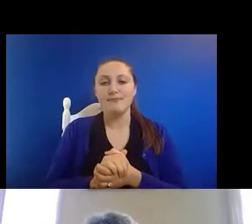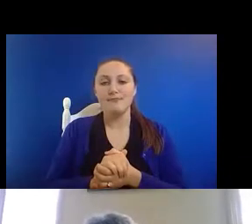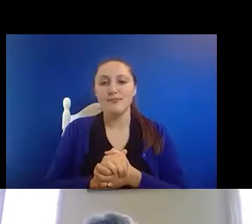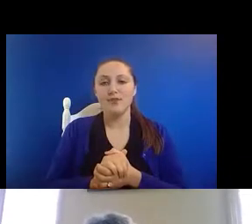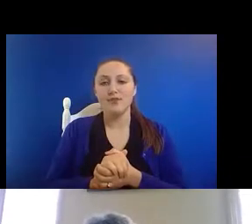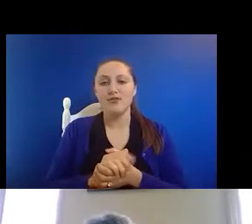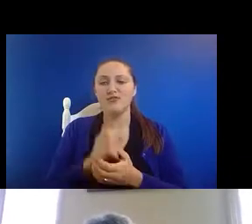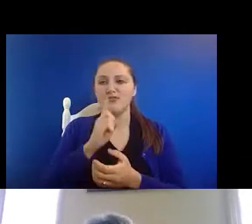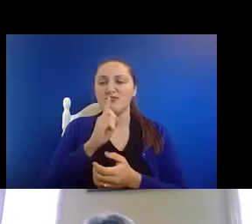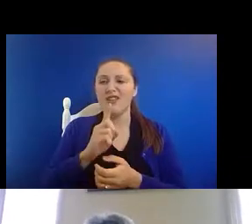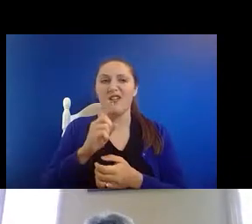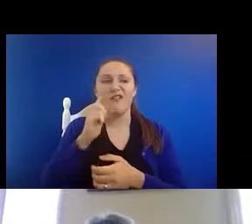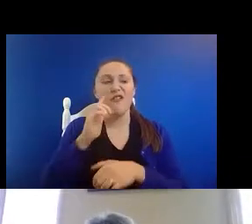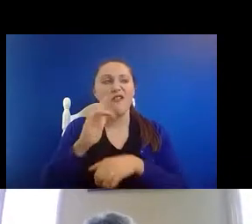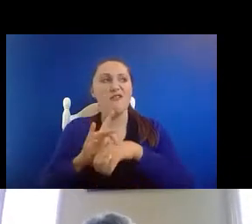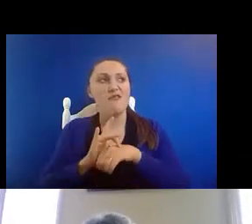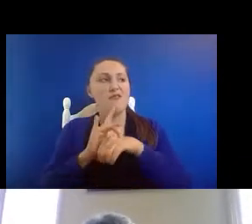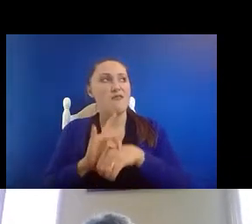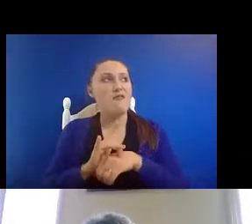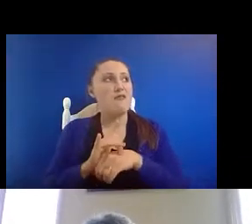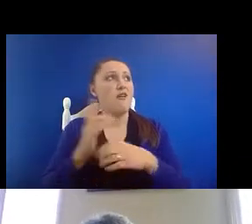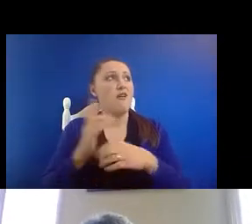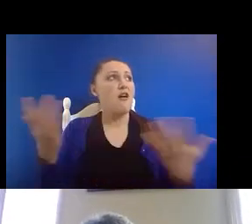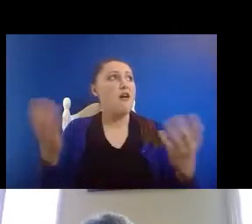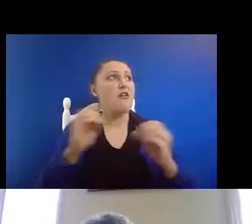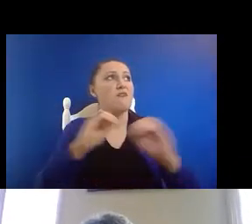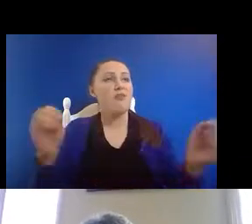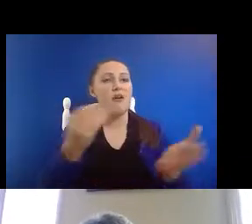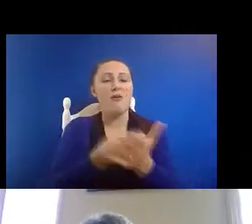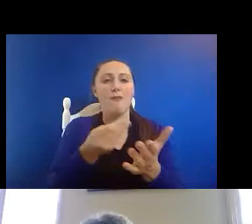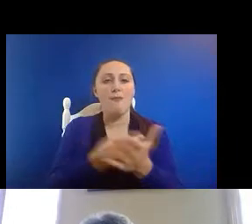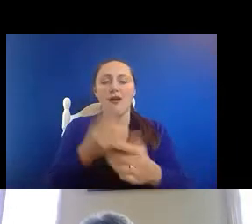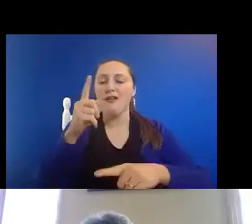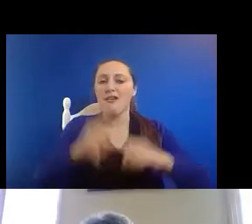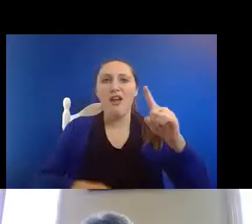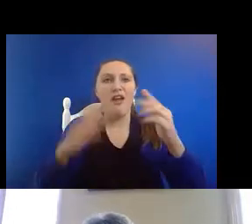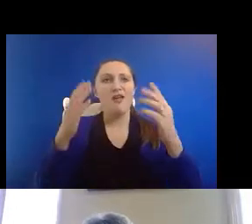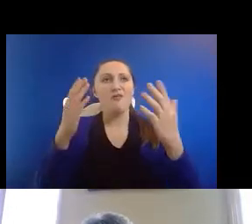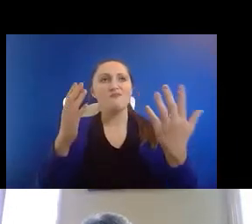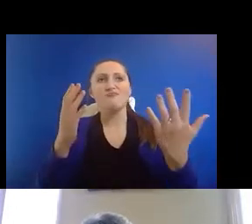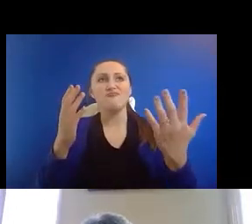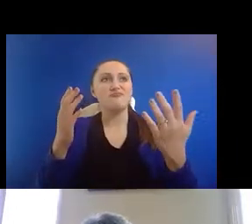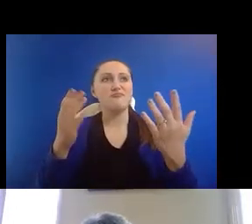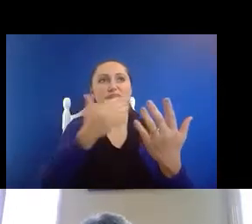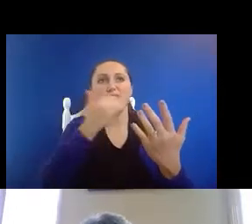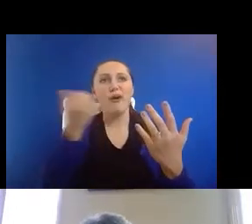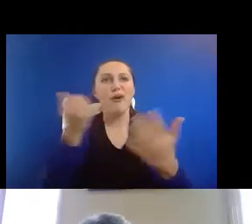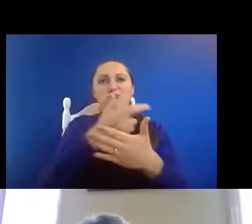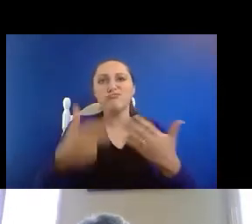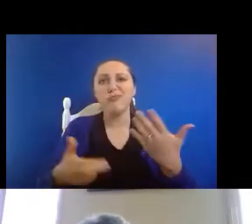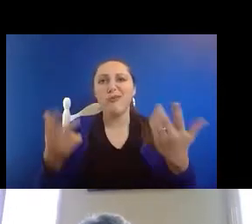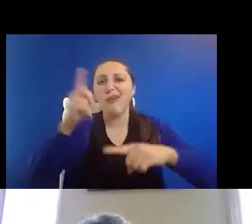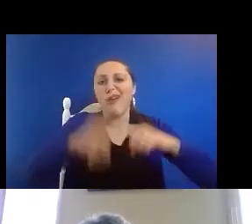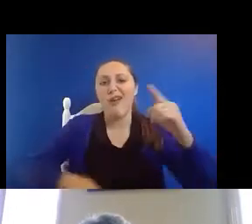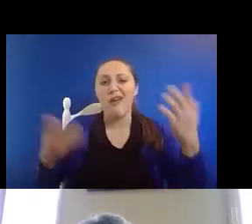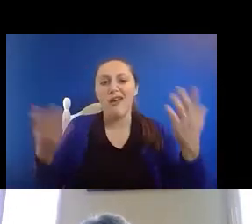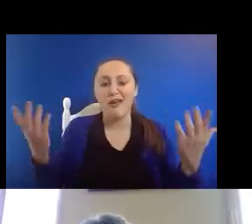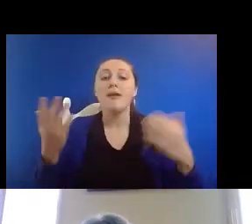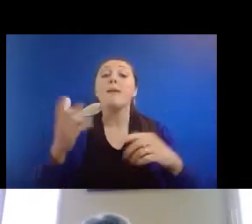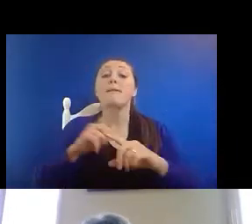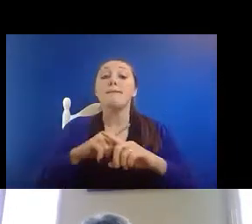on that without more money, we simply can't expect better outcomes. But what you're going to hear today